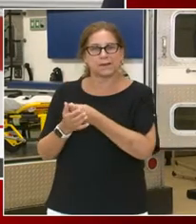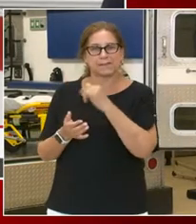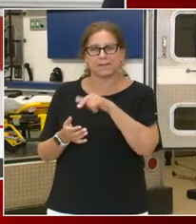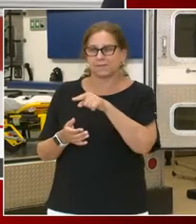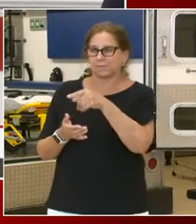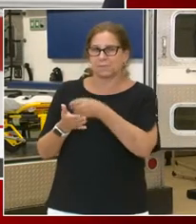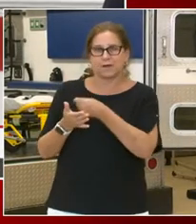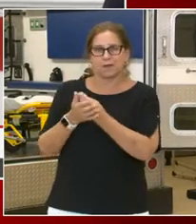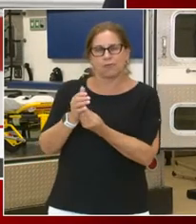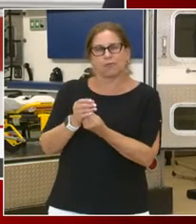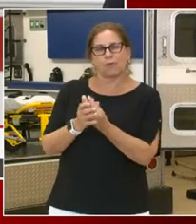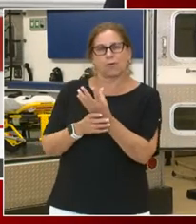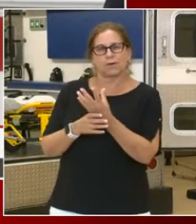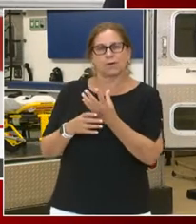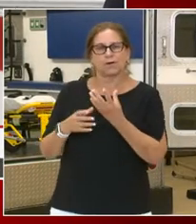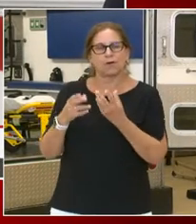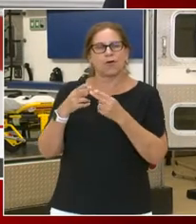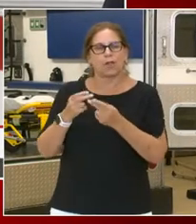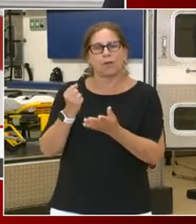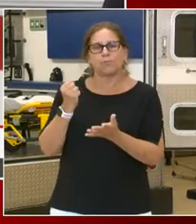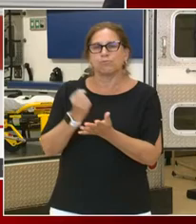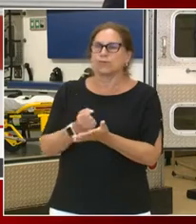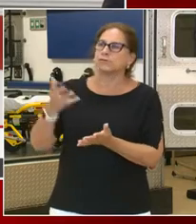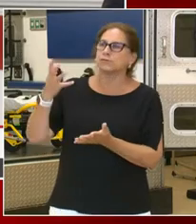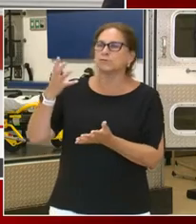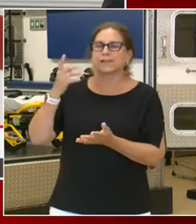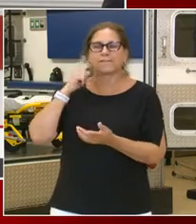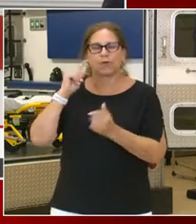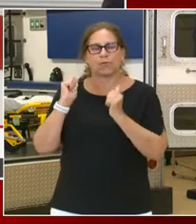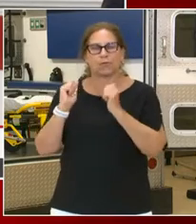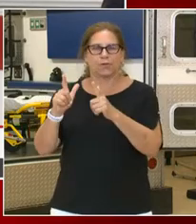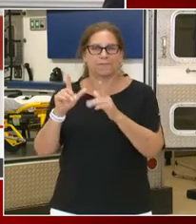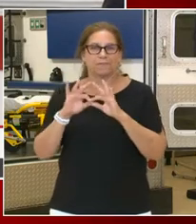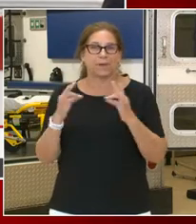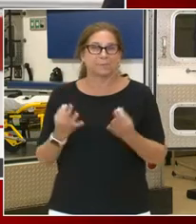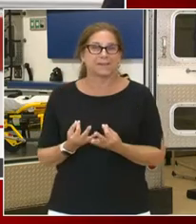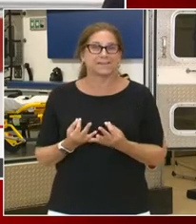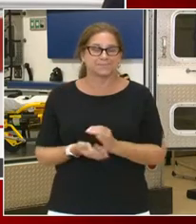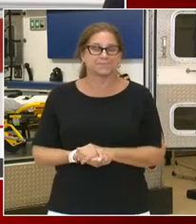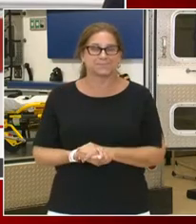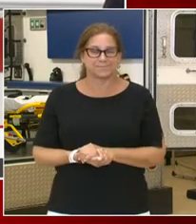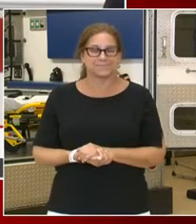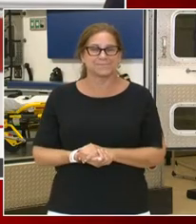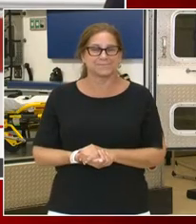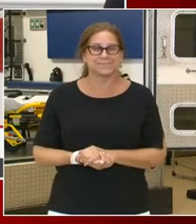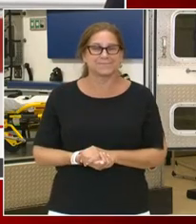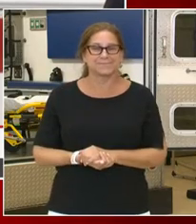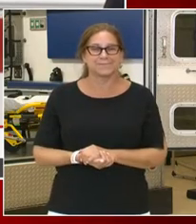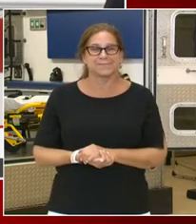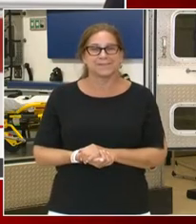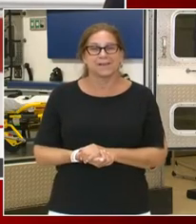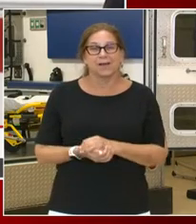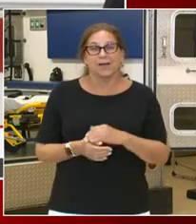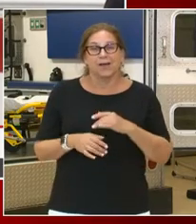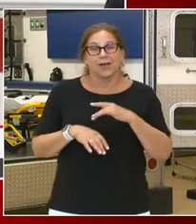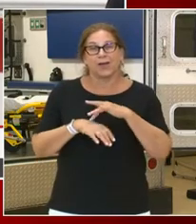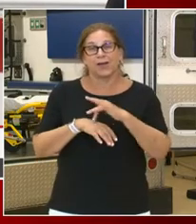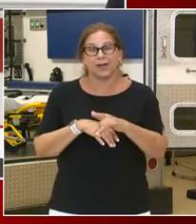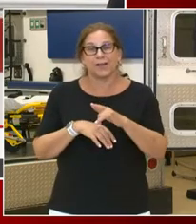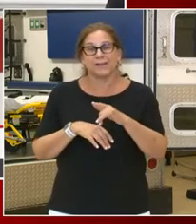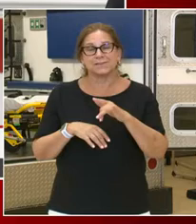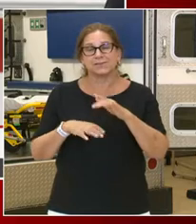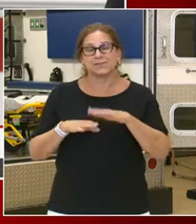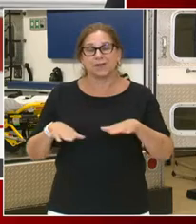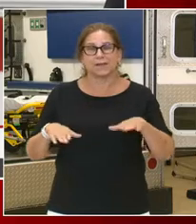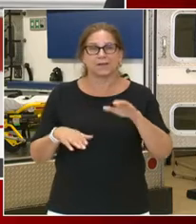so it takes a really comprehensive and balanced approach to make sure that our care is of the highest quality for our little children, but